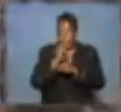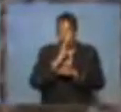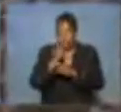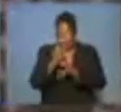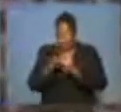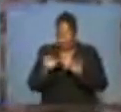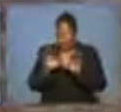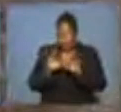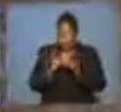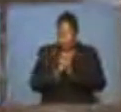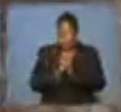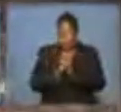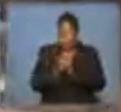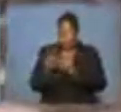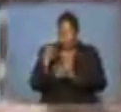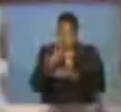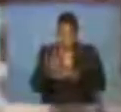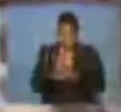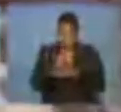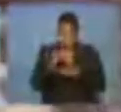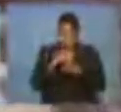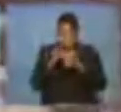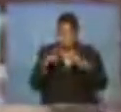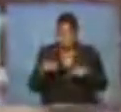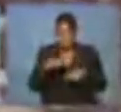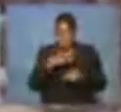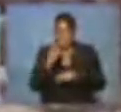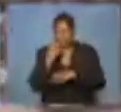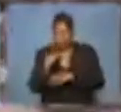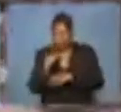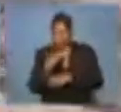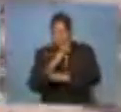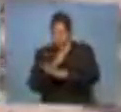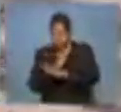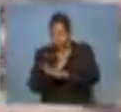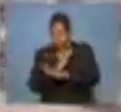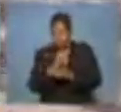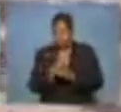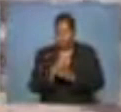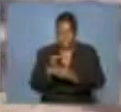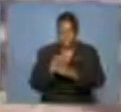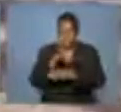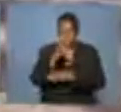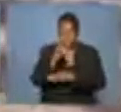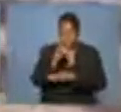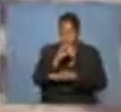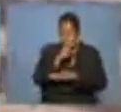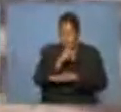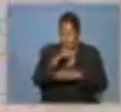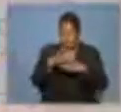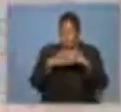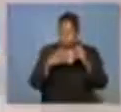We prefer that we utilize natural systems like mangrove buffers, beach dunes that are built from